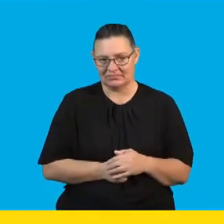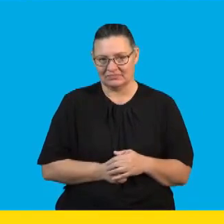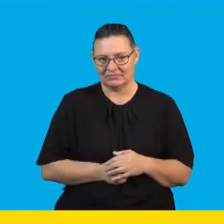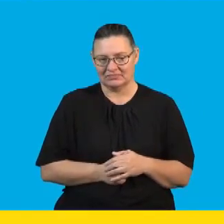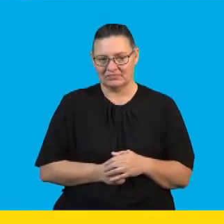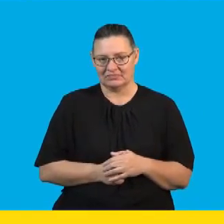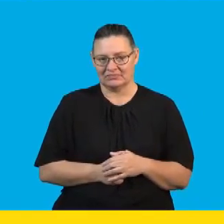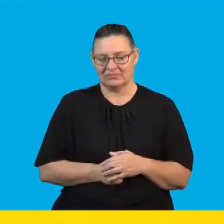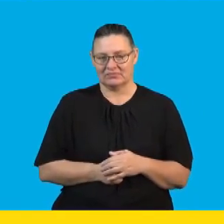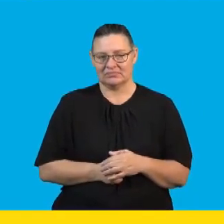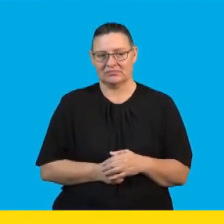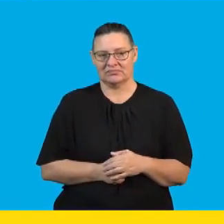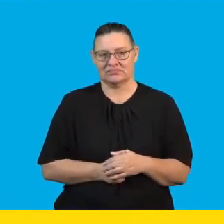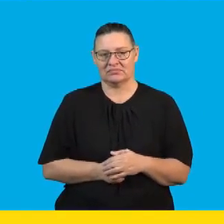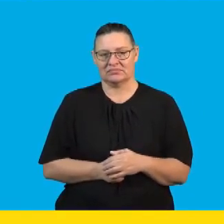experience fertilization.